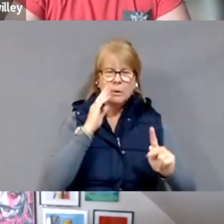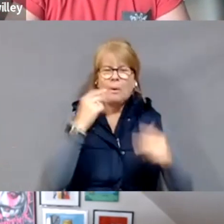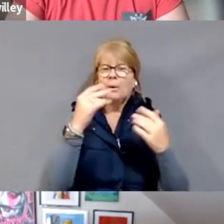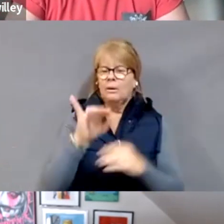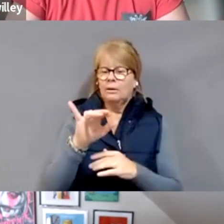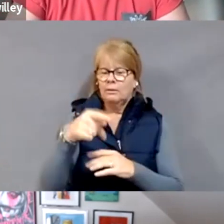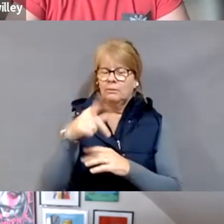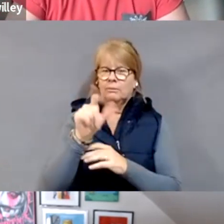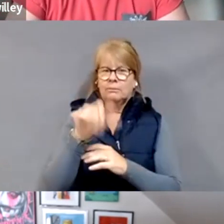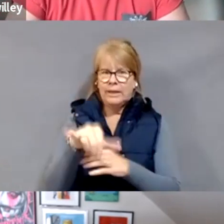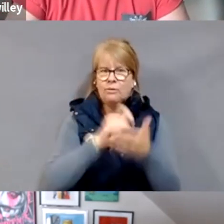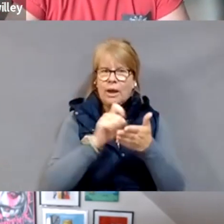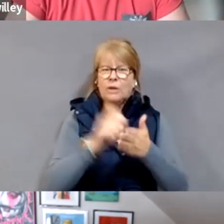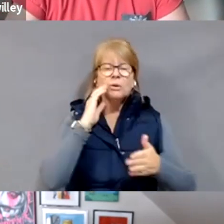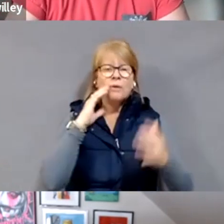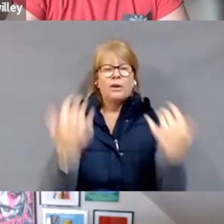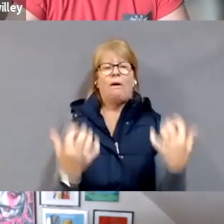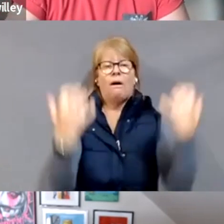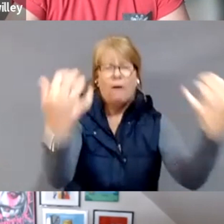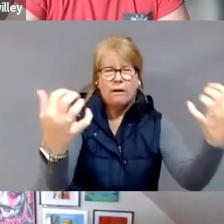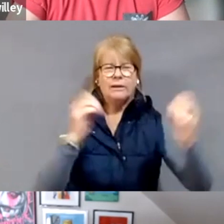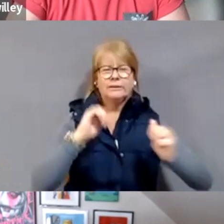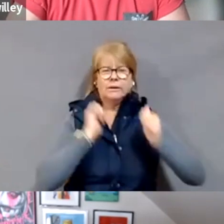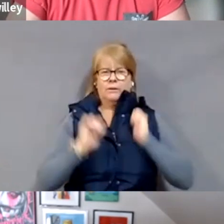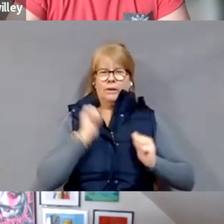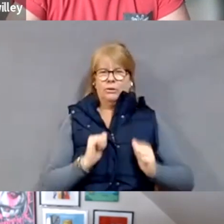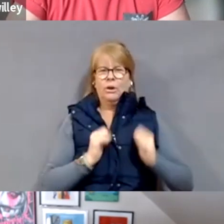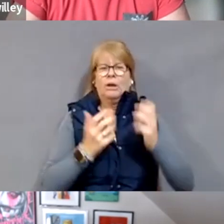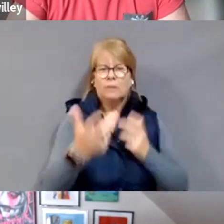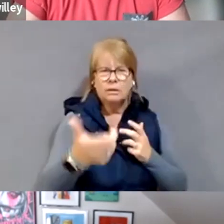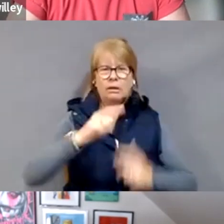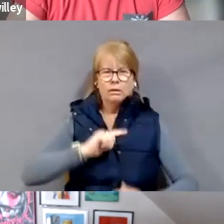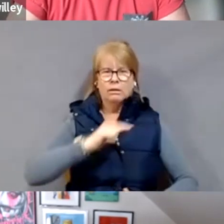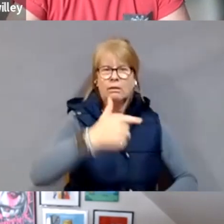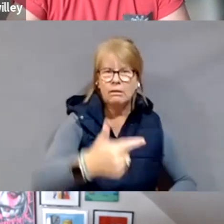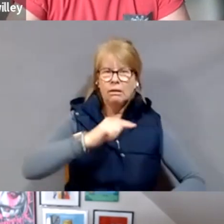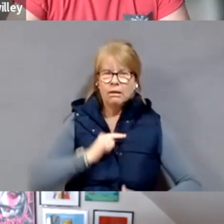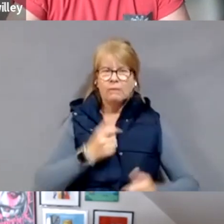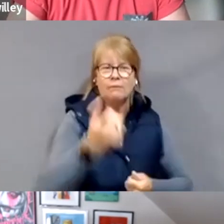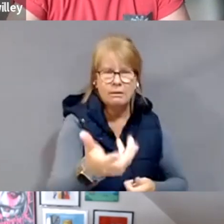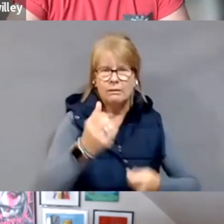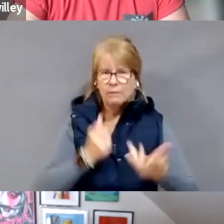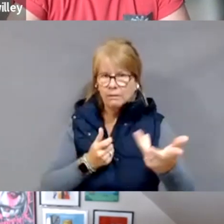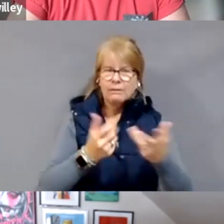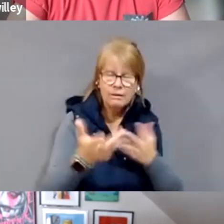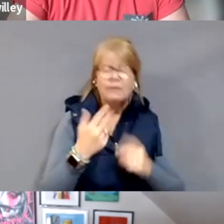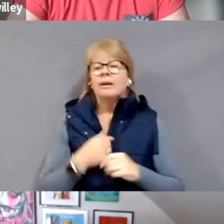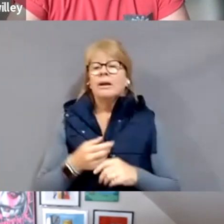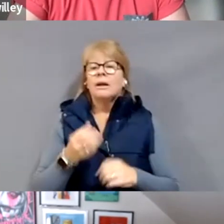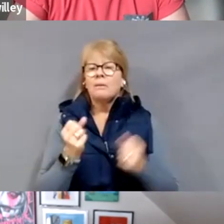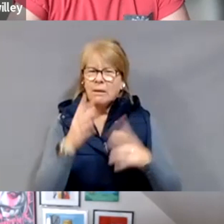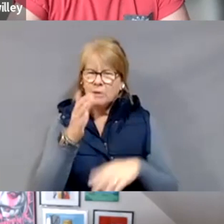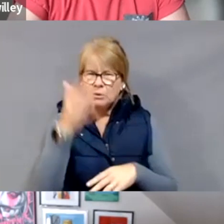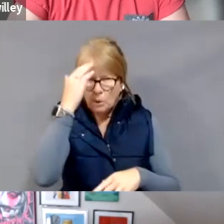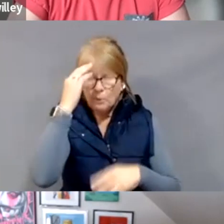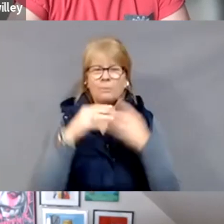it's a place where the audience and the artists are like, have this big dialogue with each other. And they're, you walk, and some of you will know Blythe Festival too,